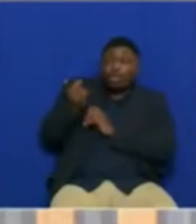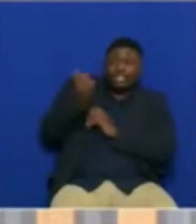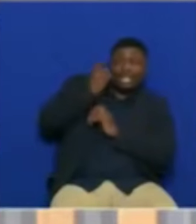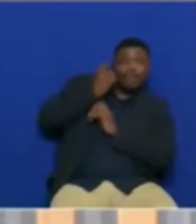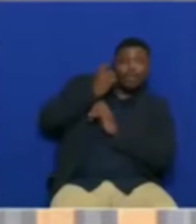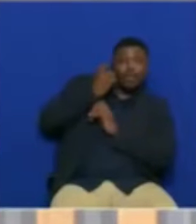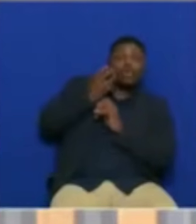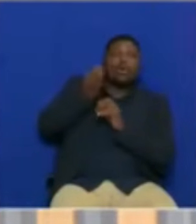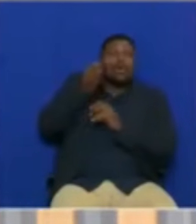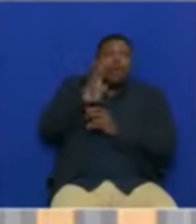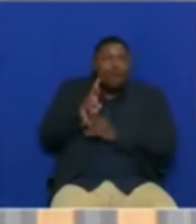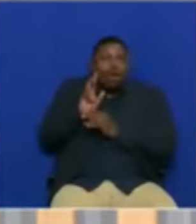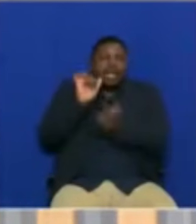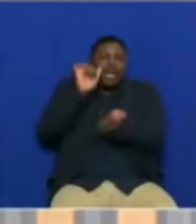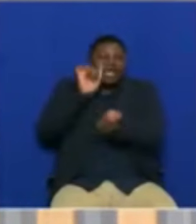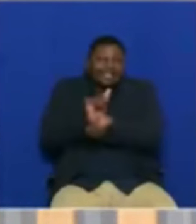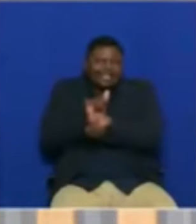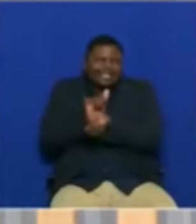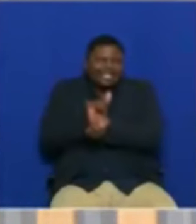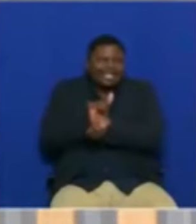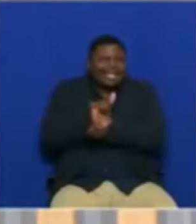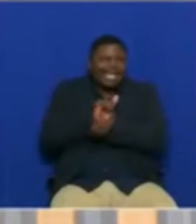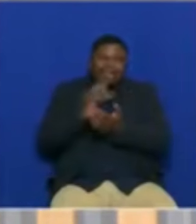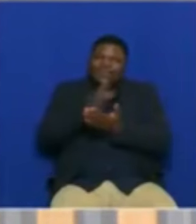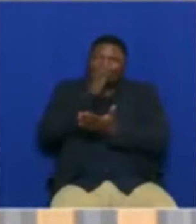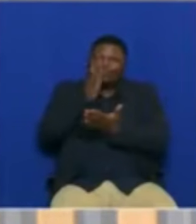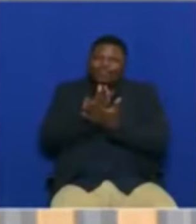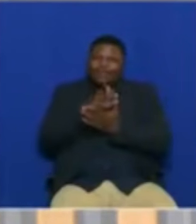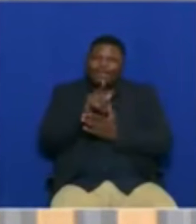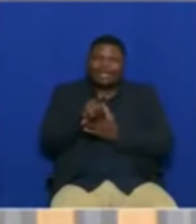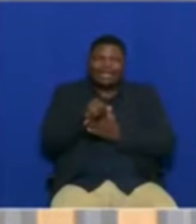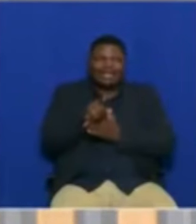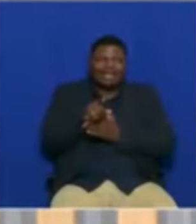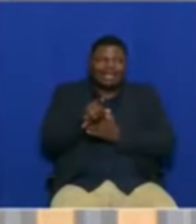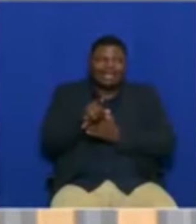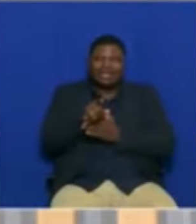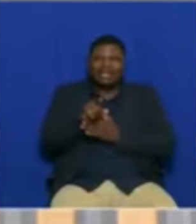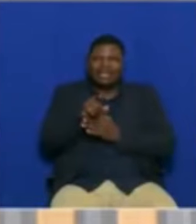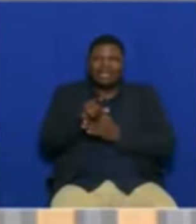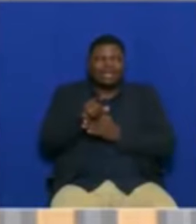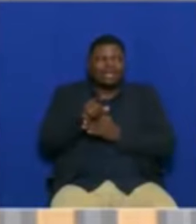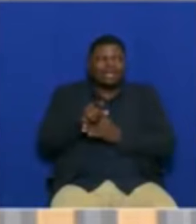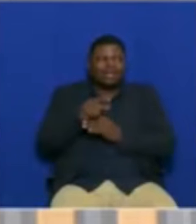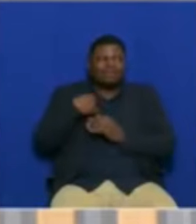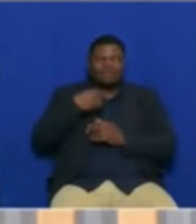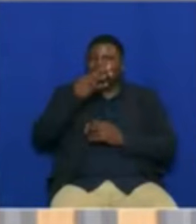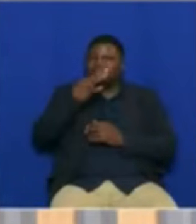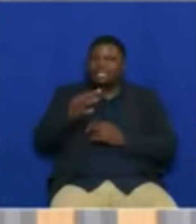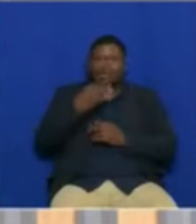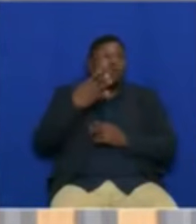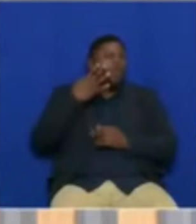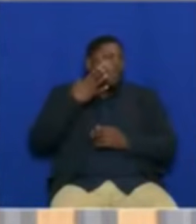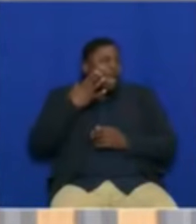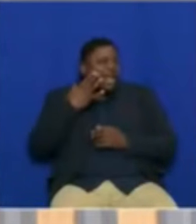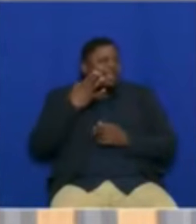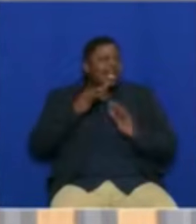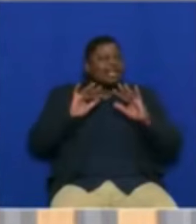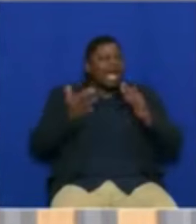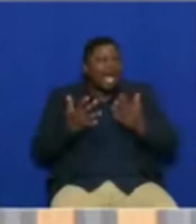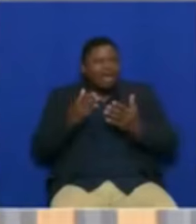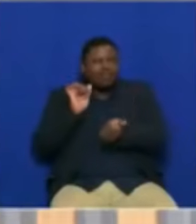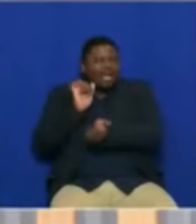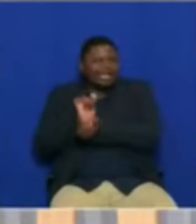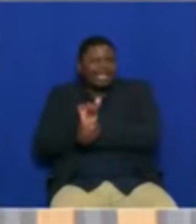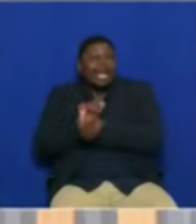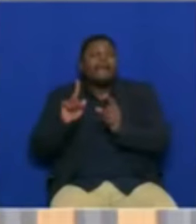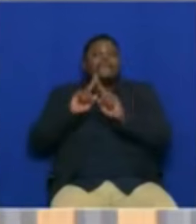the practicalities of where, how, when do you arrest. Okay. It's not my question. My question is, you have